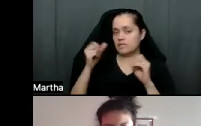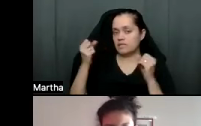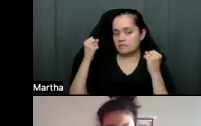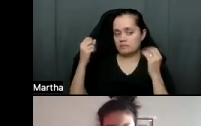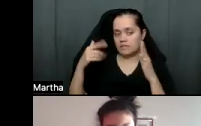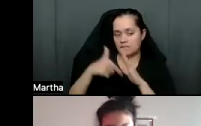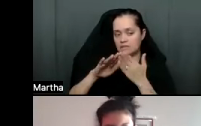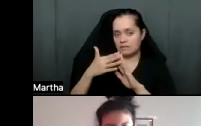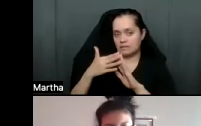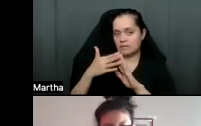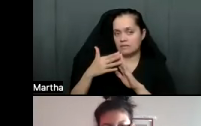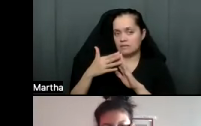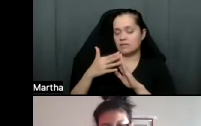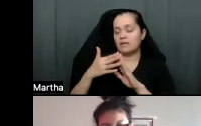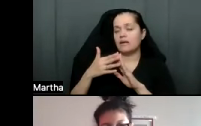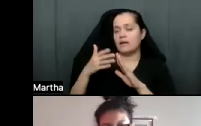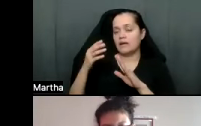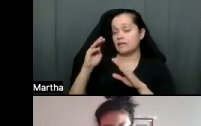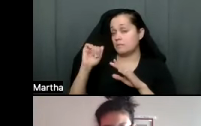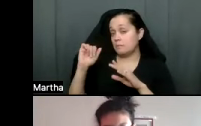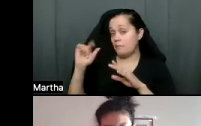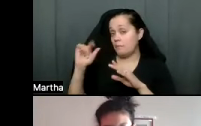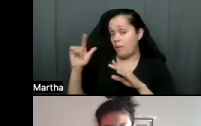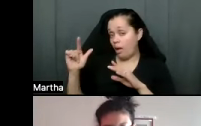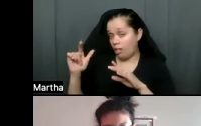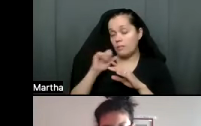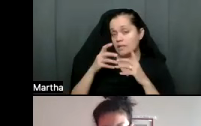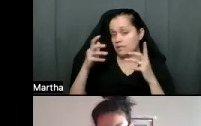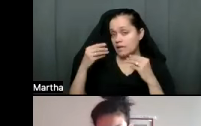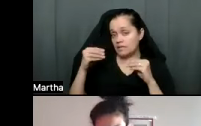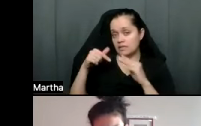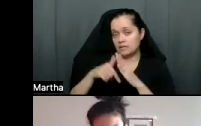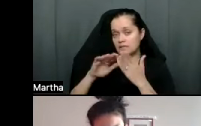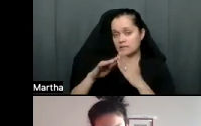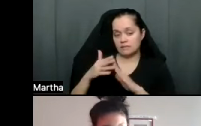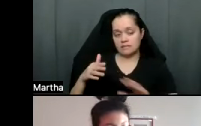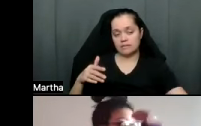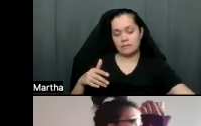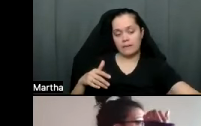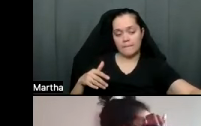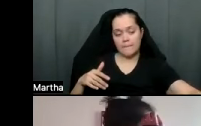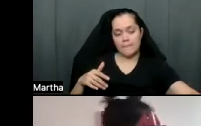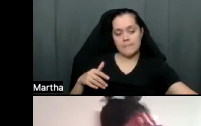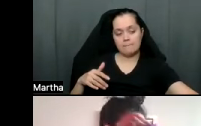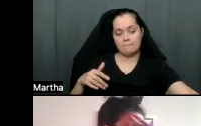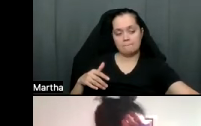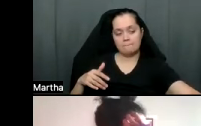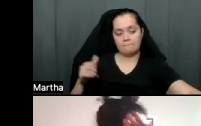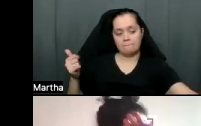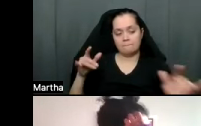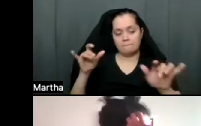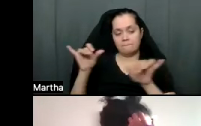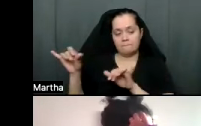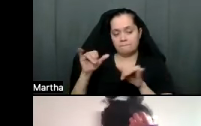It has a mall, but not as much shopping as downtown. Yeah, it has all the same sort of things that